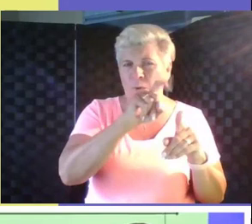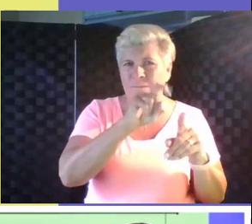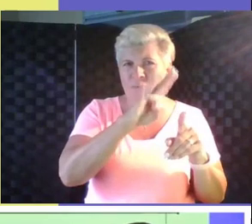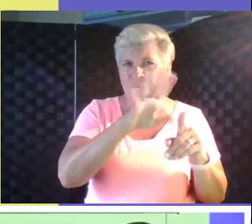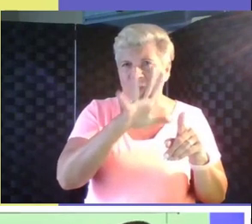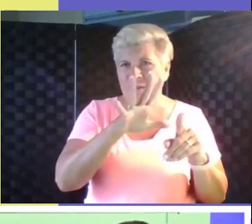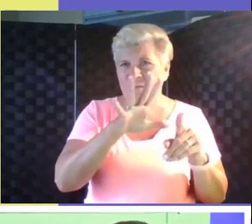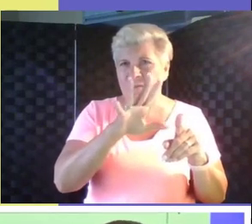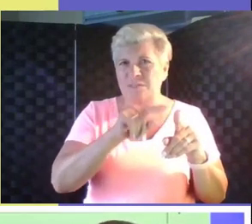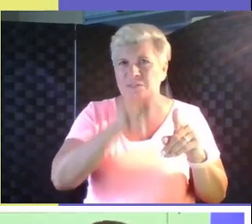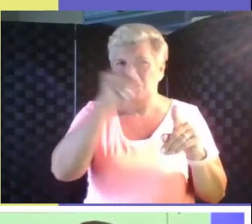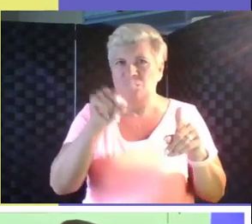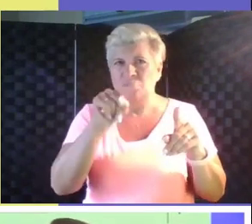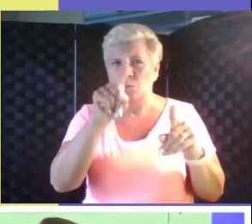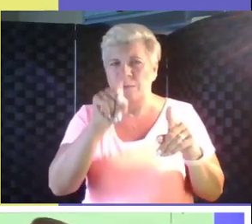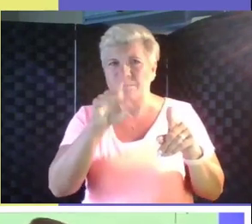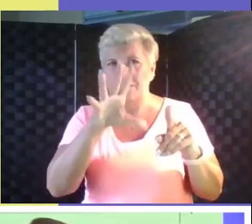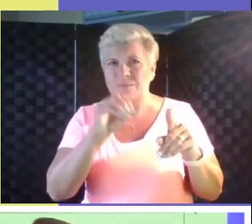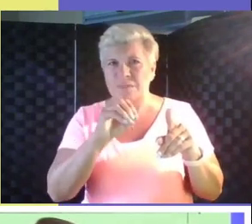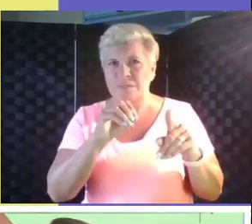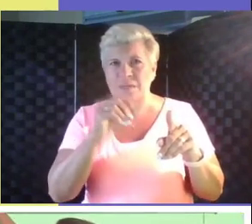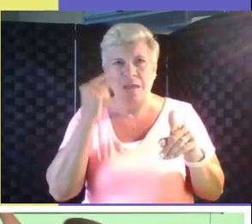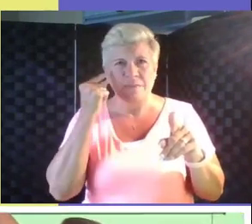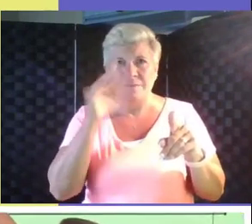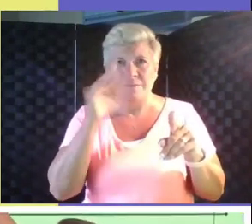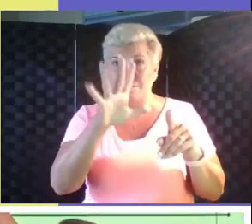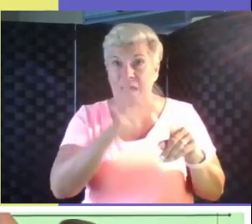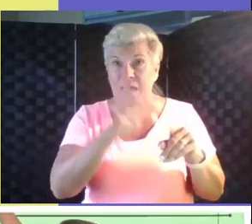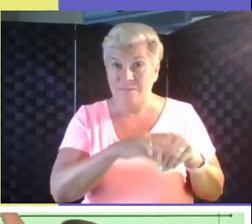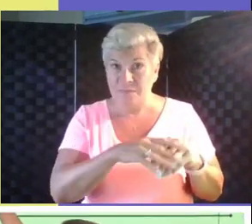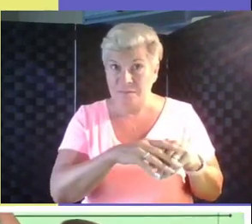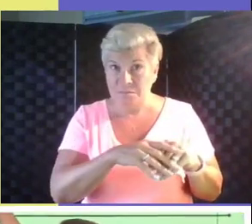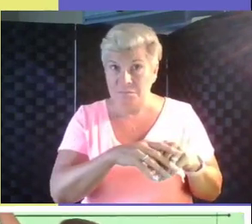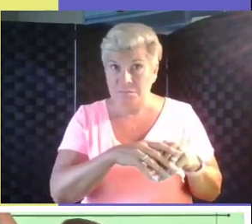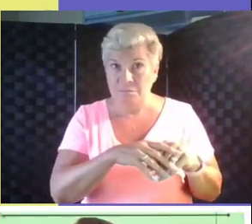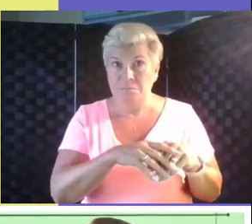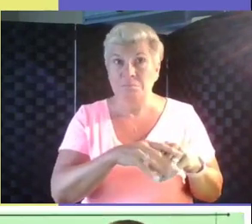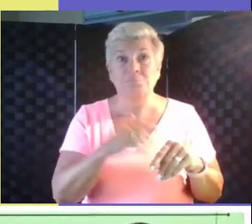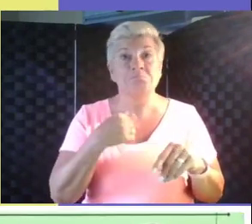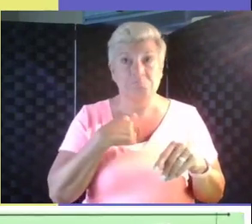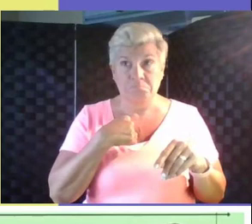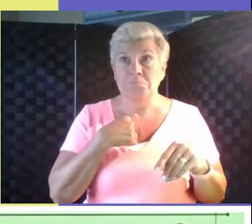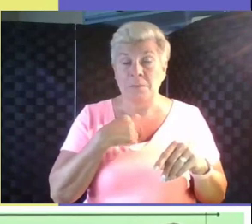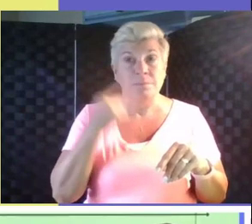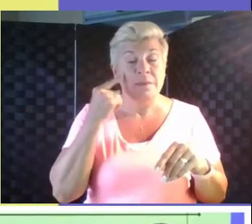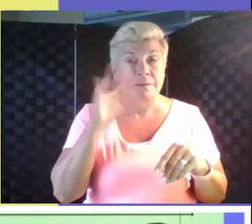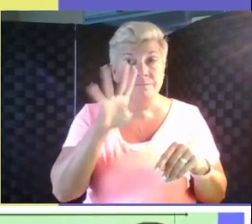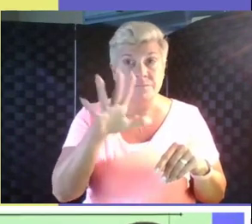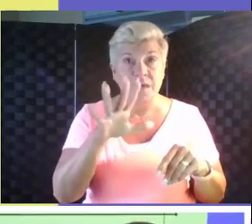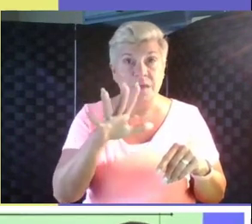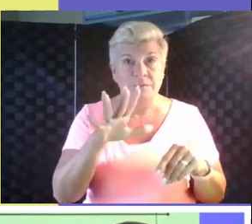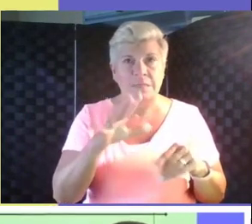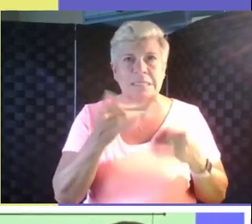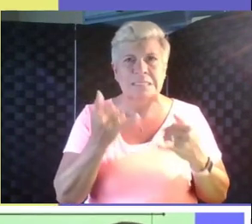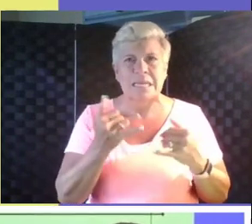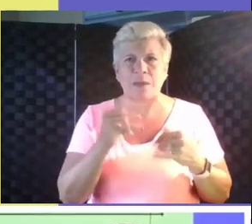to 150? Are you thinking 5? I know I am. Now, I'm at